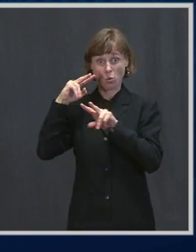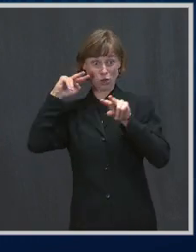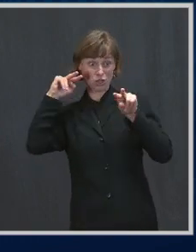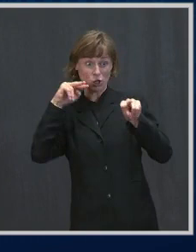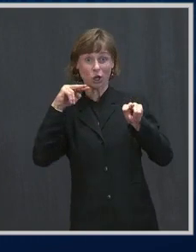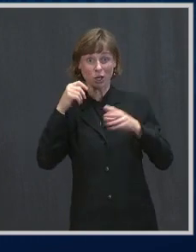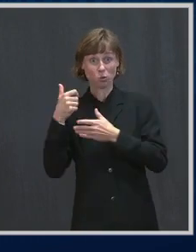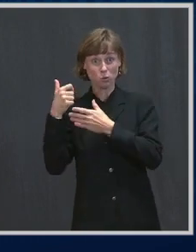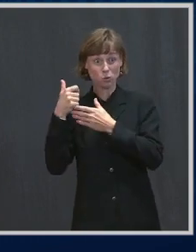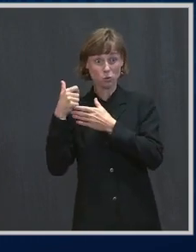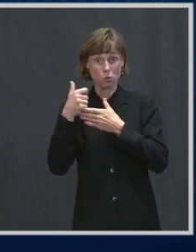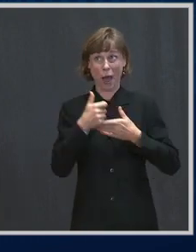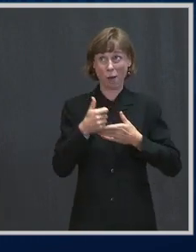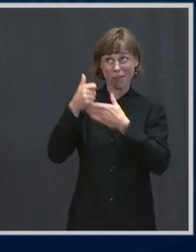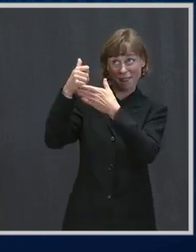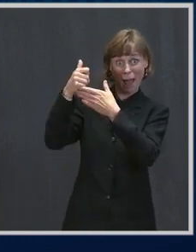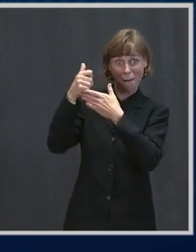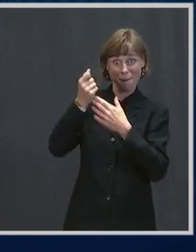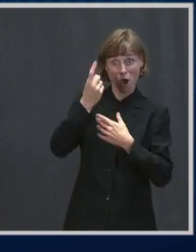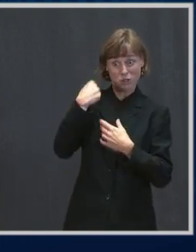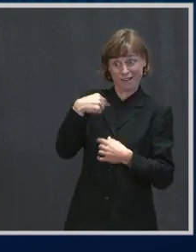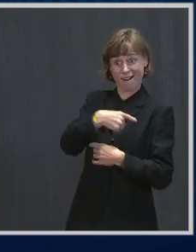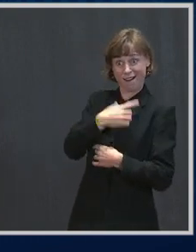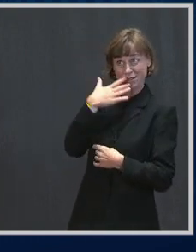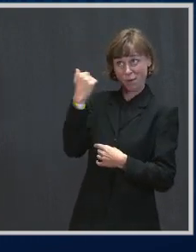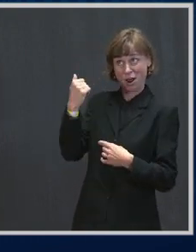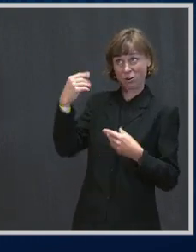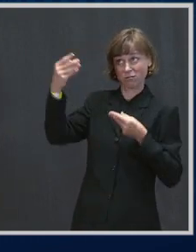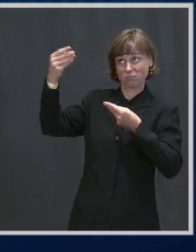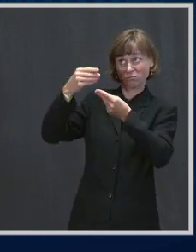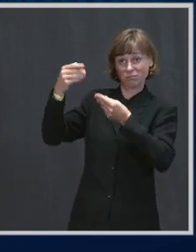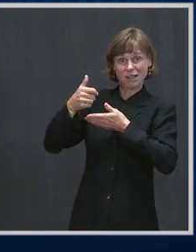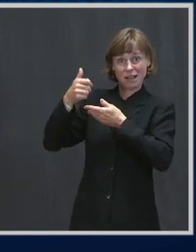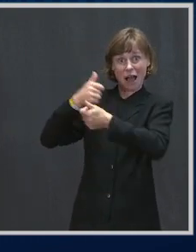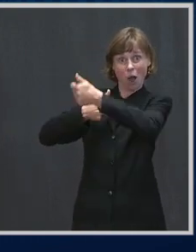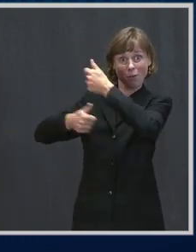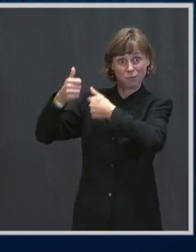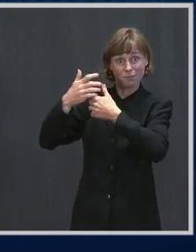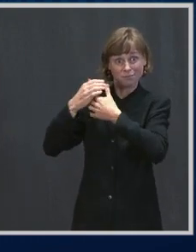them understand us, and so we can help them as well. So thank you